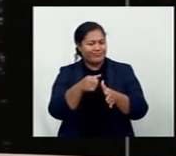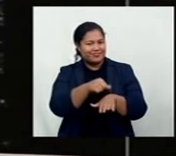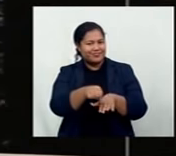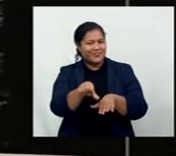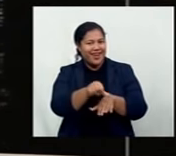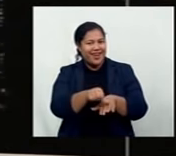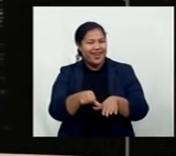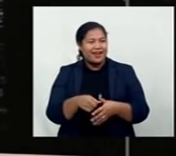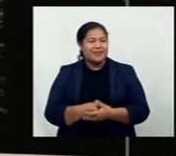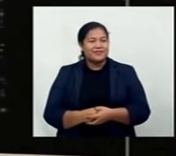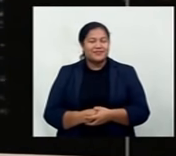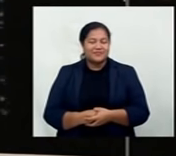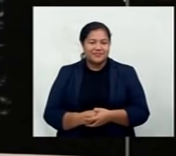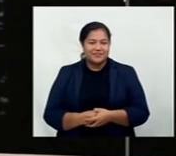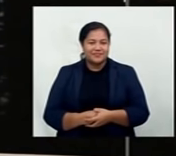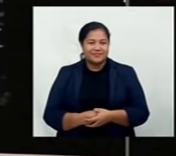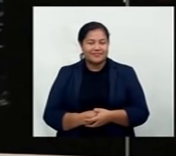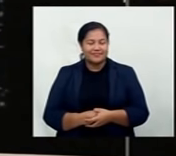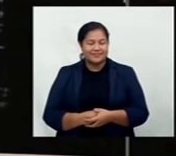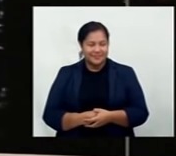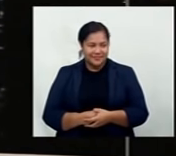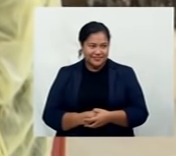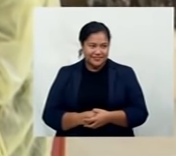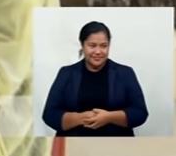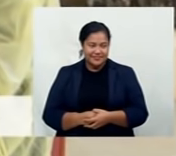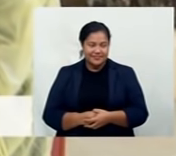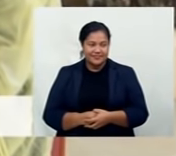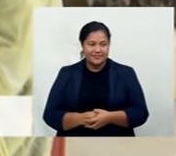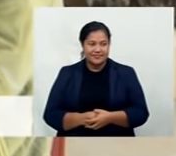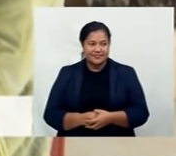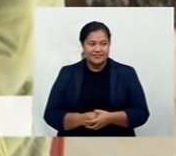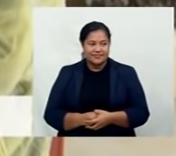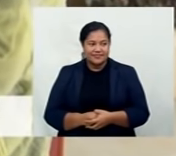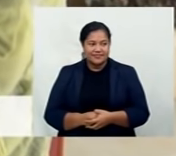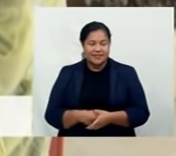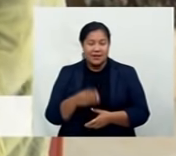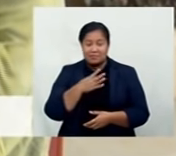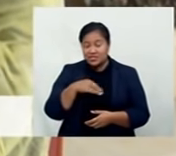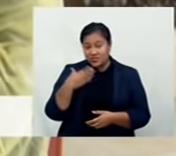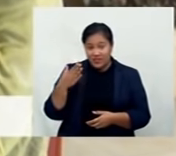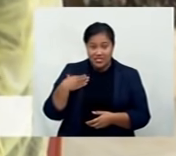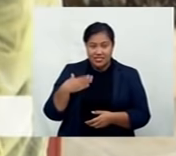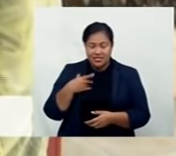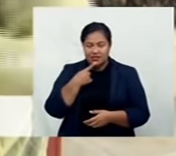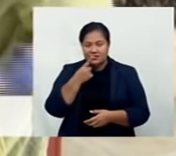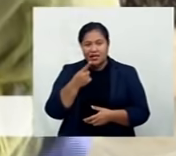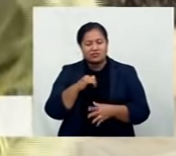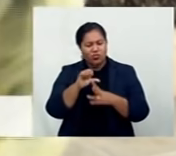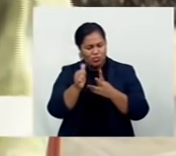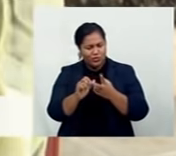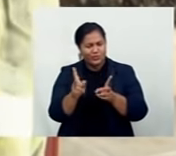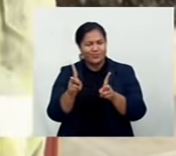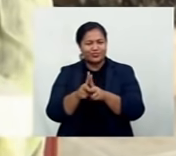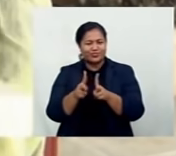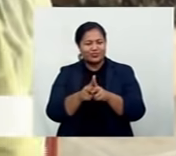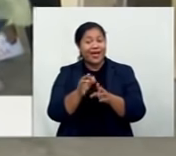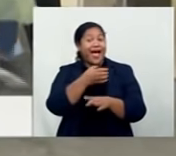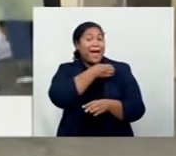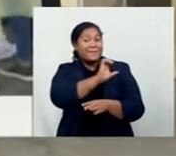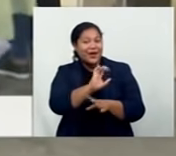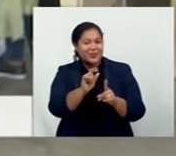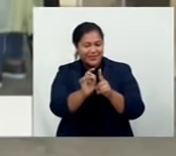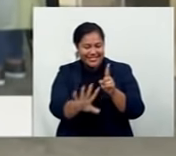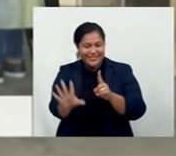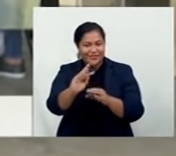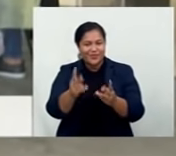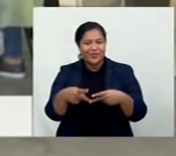on 18th April. Kritika Kumar reports. The Ministry of Health says it has also partnered with the Empower Pacific to